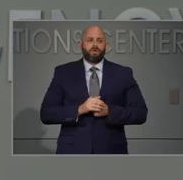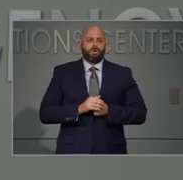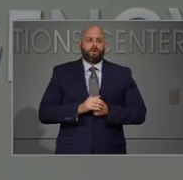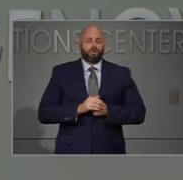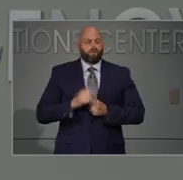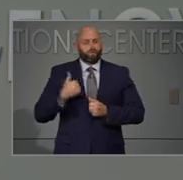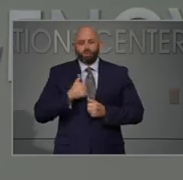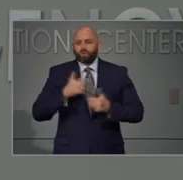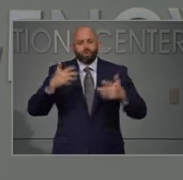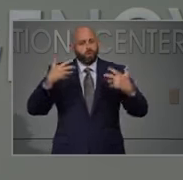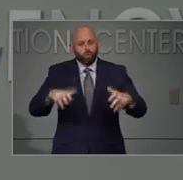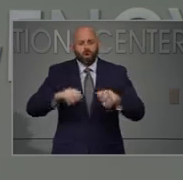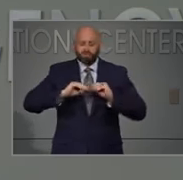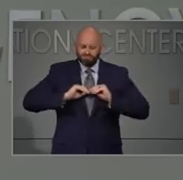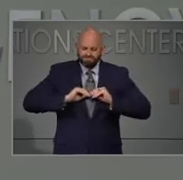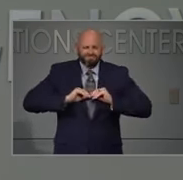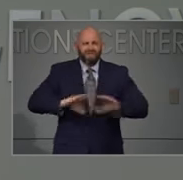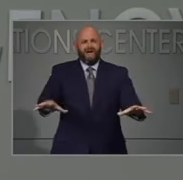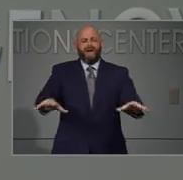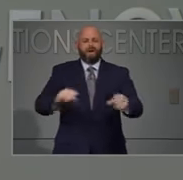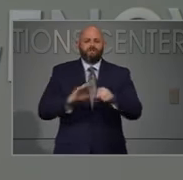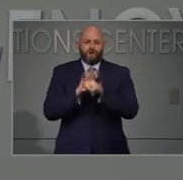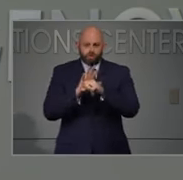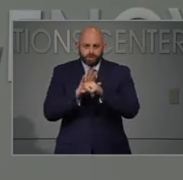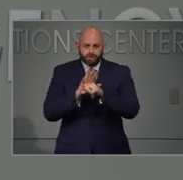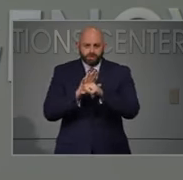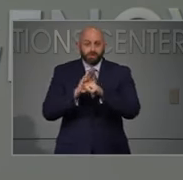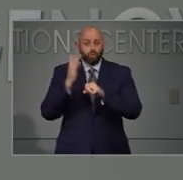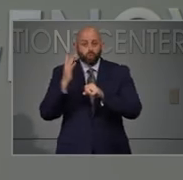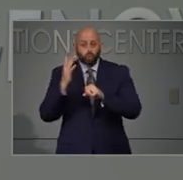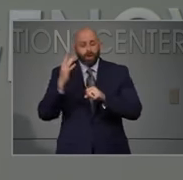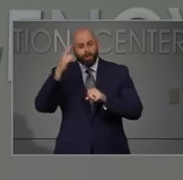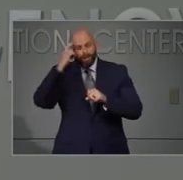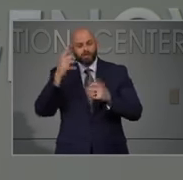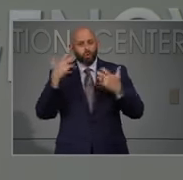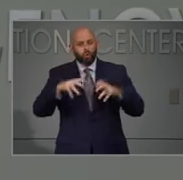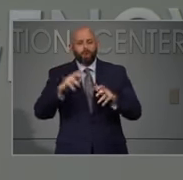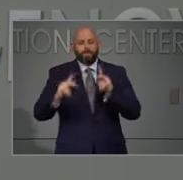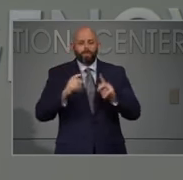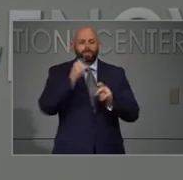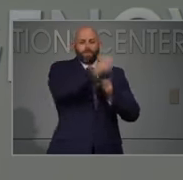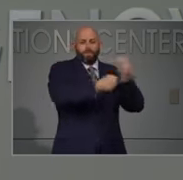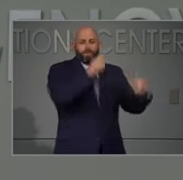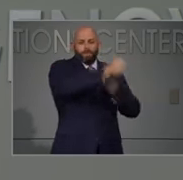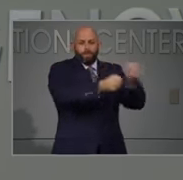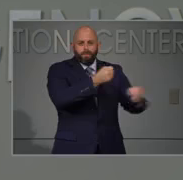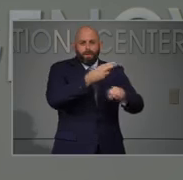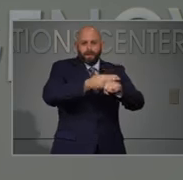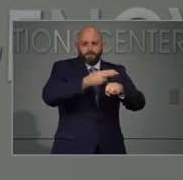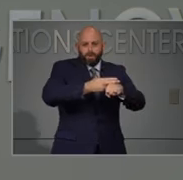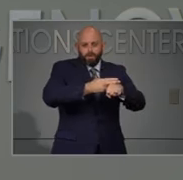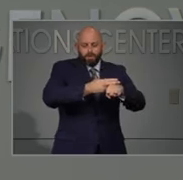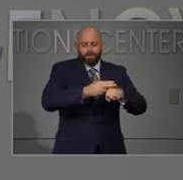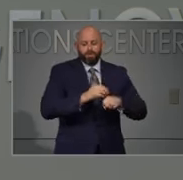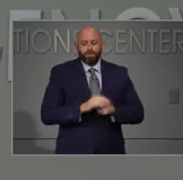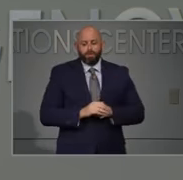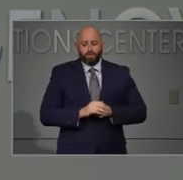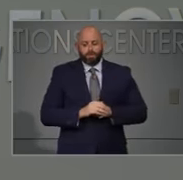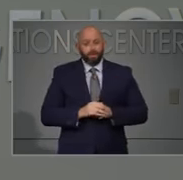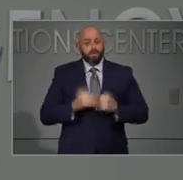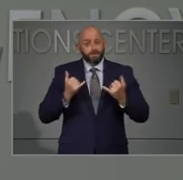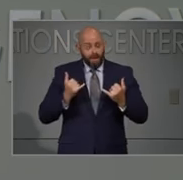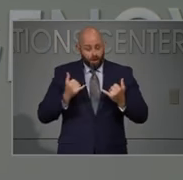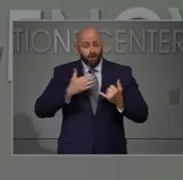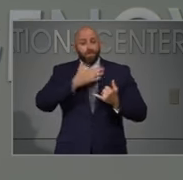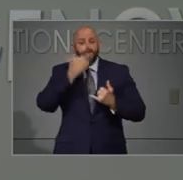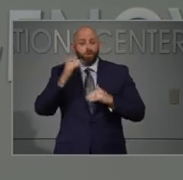to spread so much that we overwhelm our healthcare systems. We are in a much better place than we were back in March in order to be